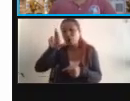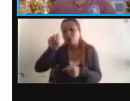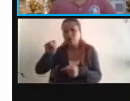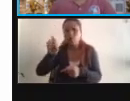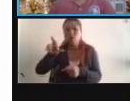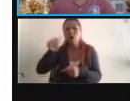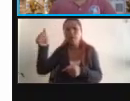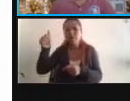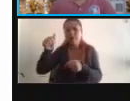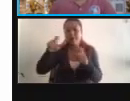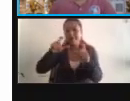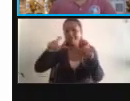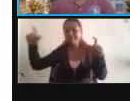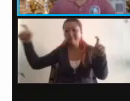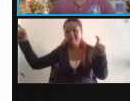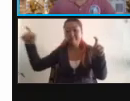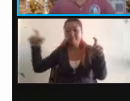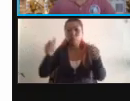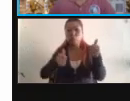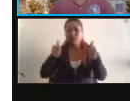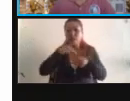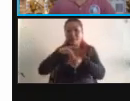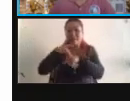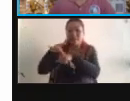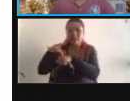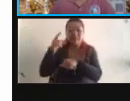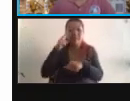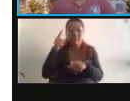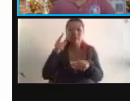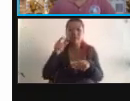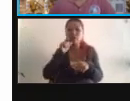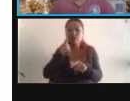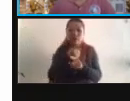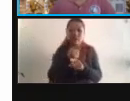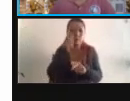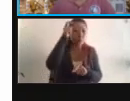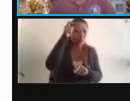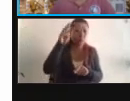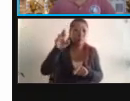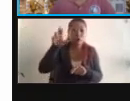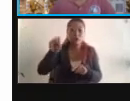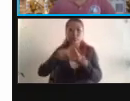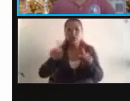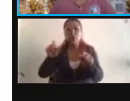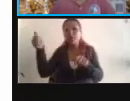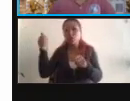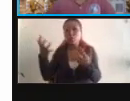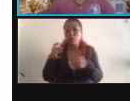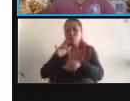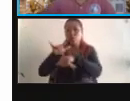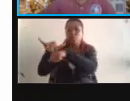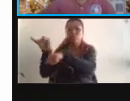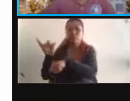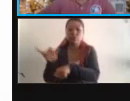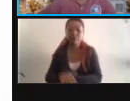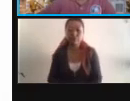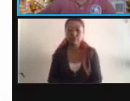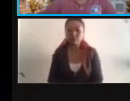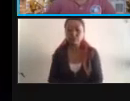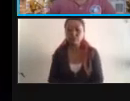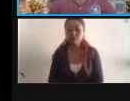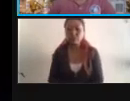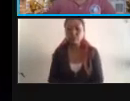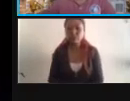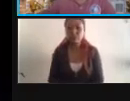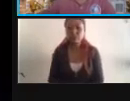system. I don't think it's just the moon and Mars. I think there are lots of other places that we would want to be able to go. And